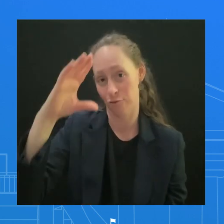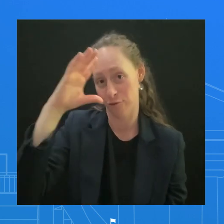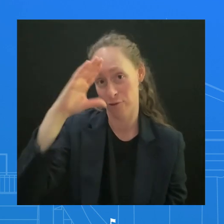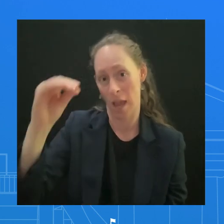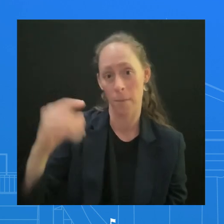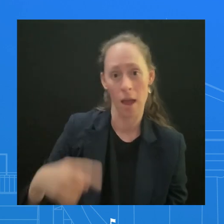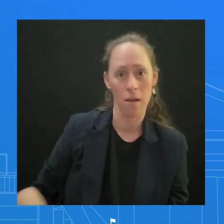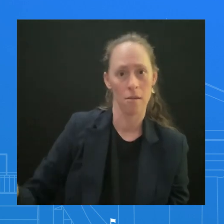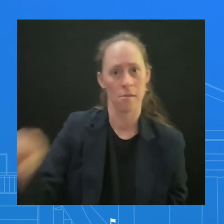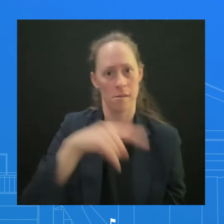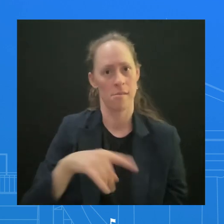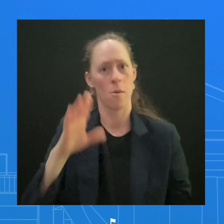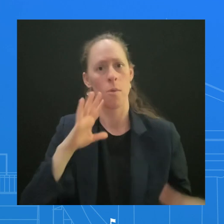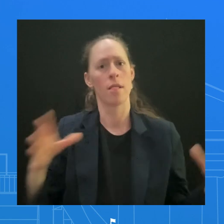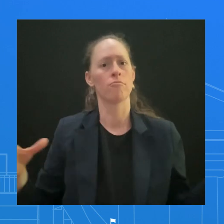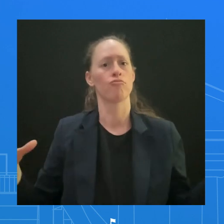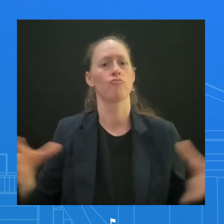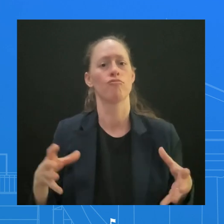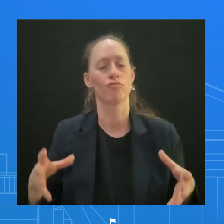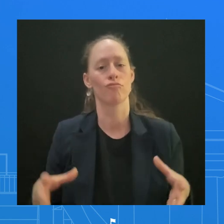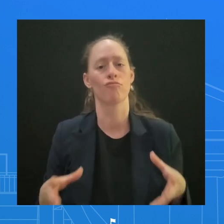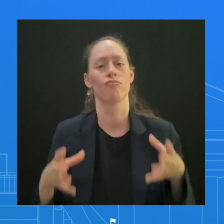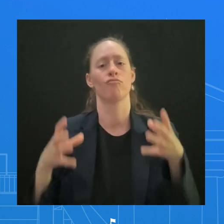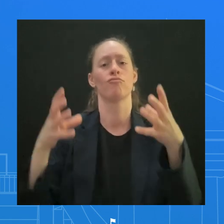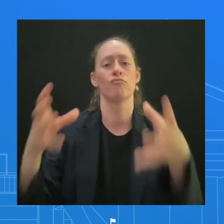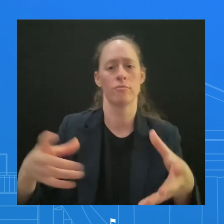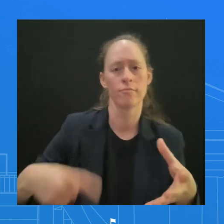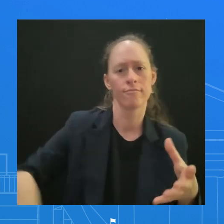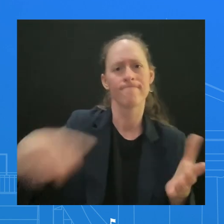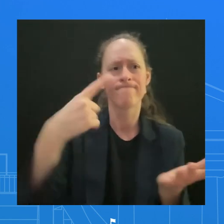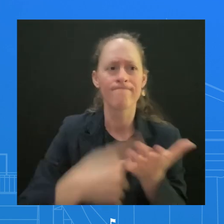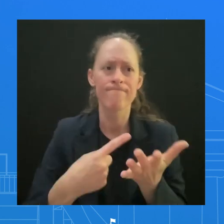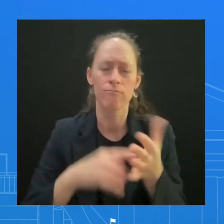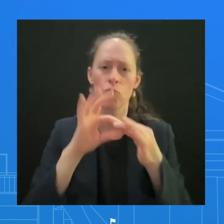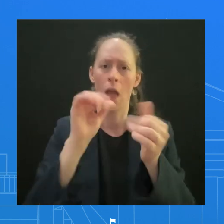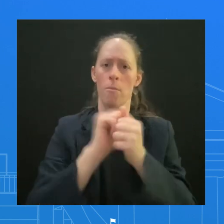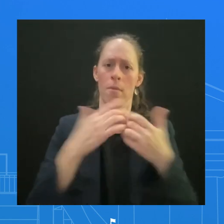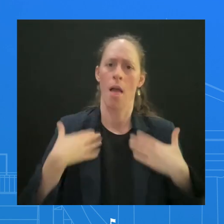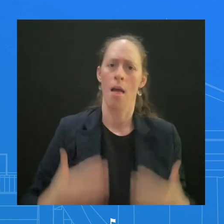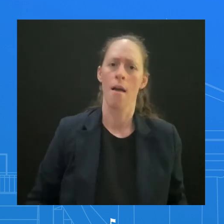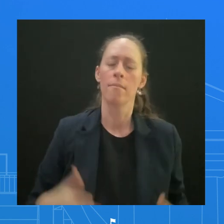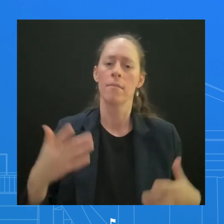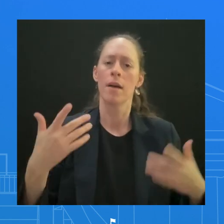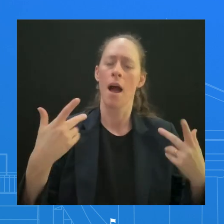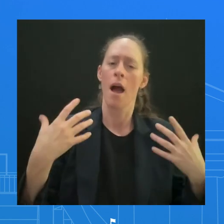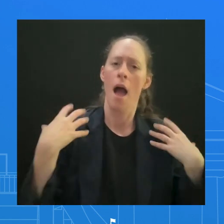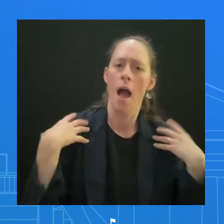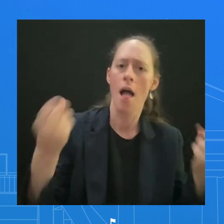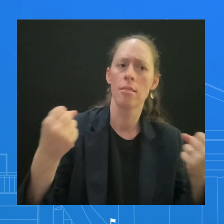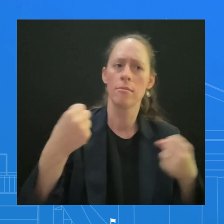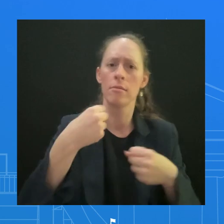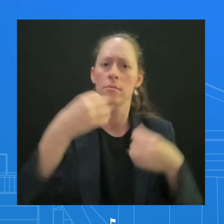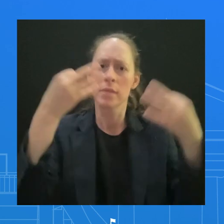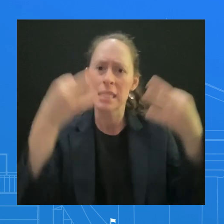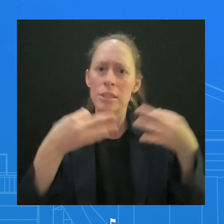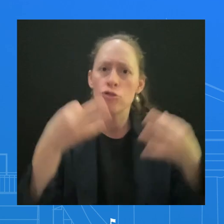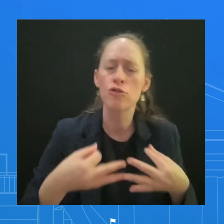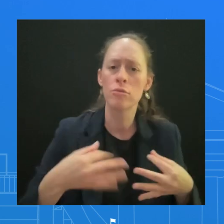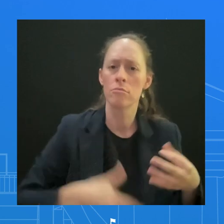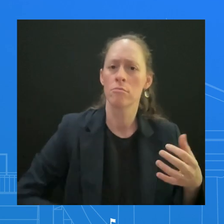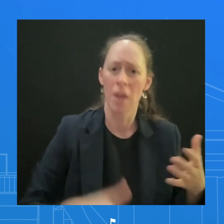Biden and Vice President Harris stand with the majority of Americans who believe the right to choose is